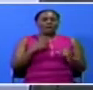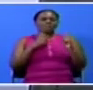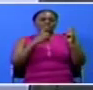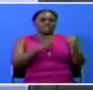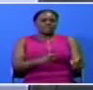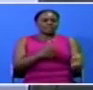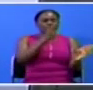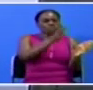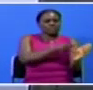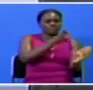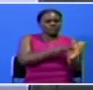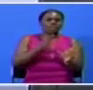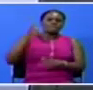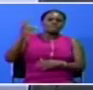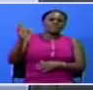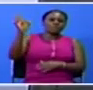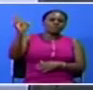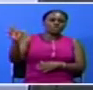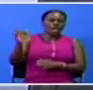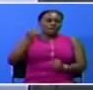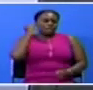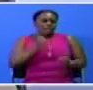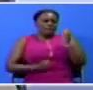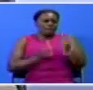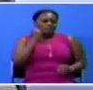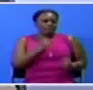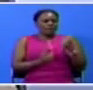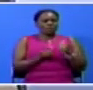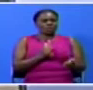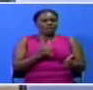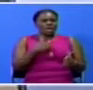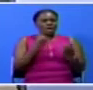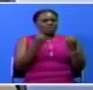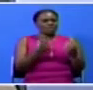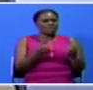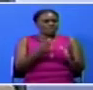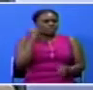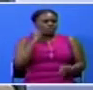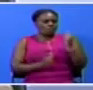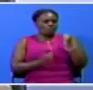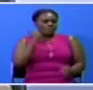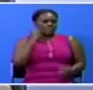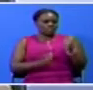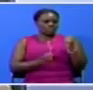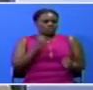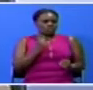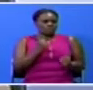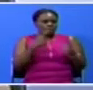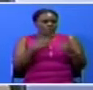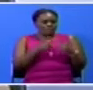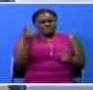to participate in future athletics competition. We have so many races,